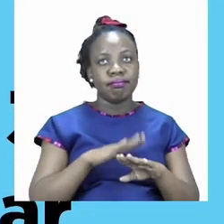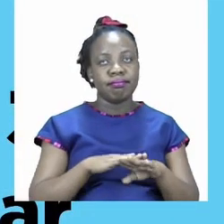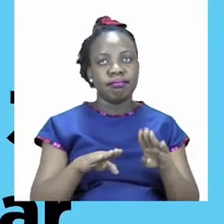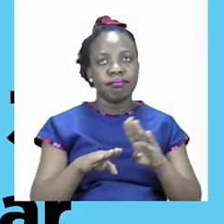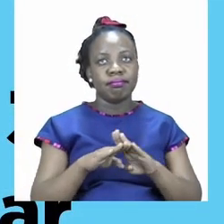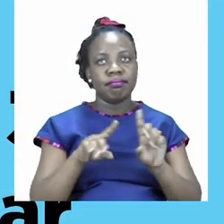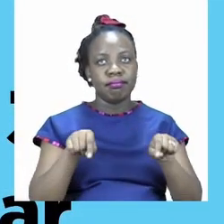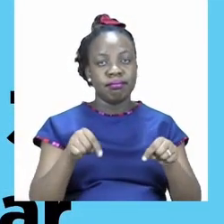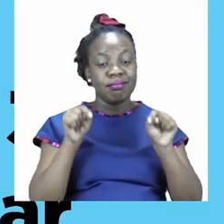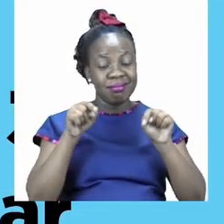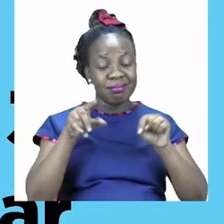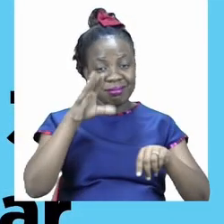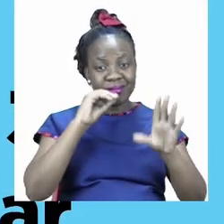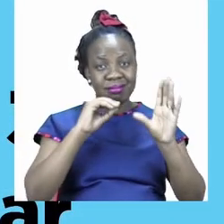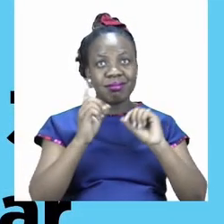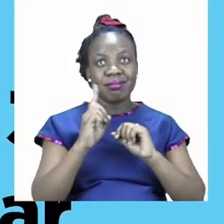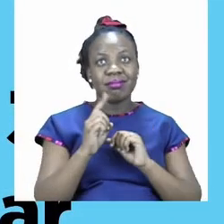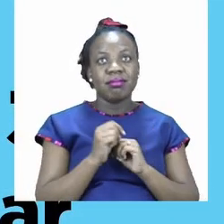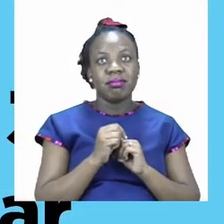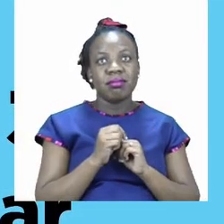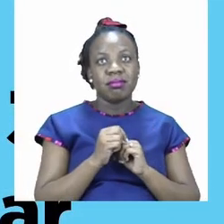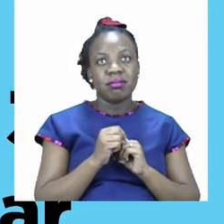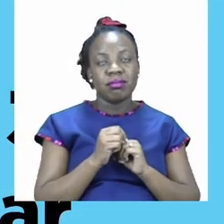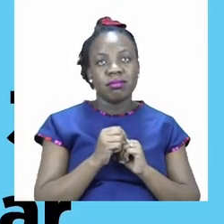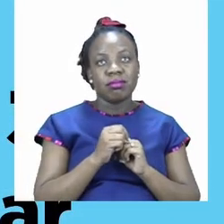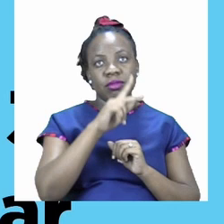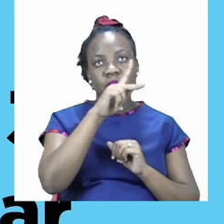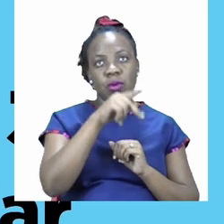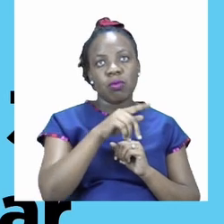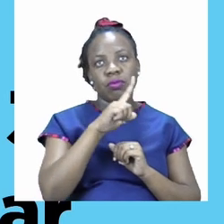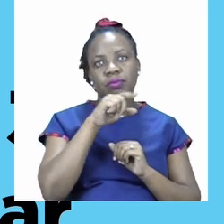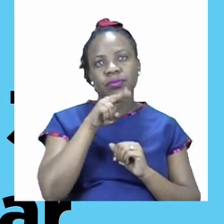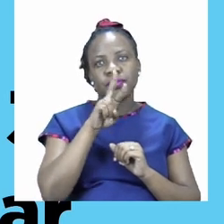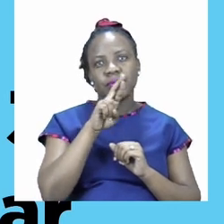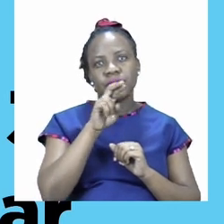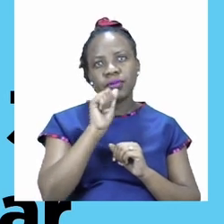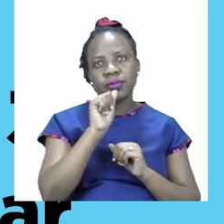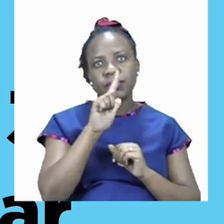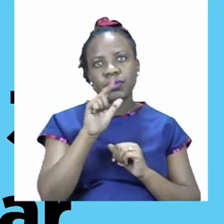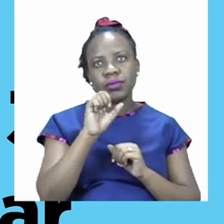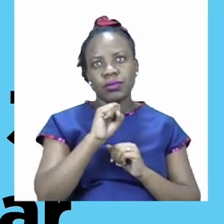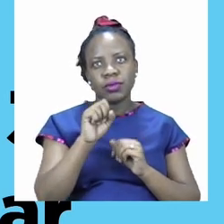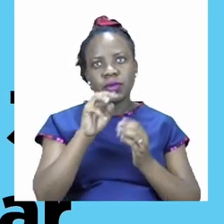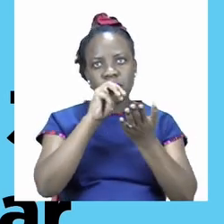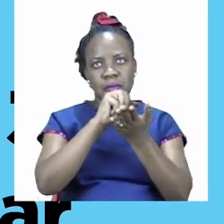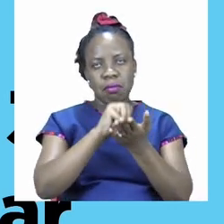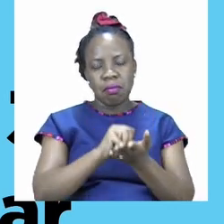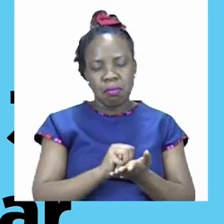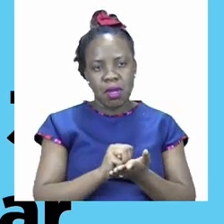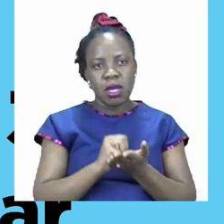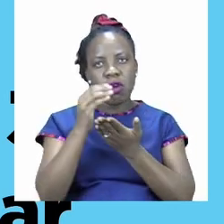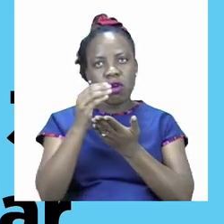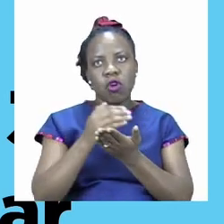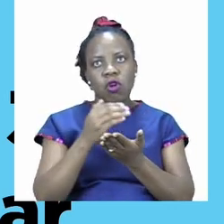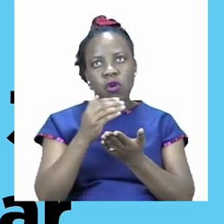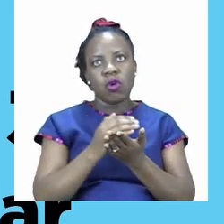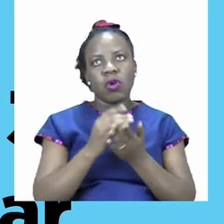today's lesson, we will be doing regular plurals, mass, and data